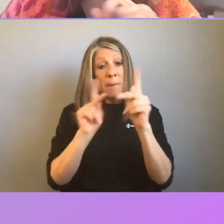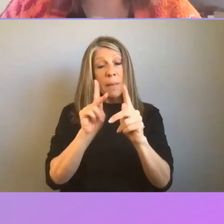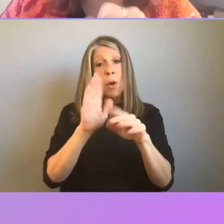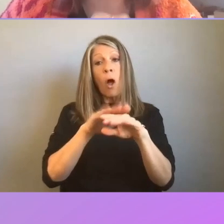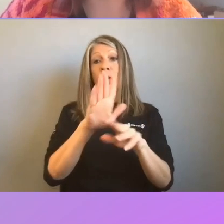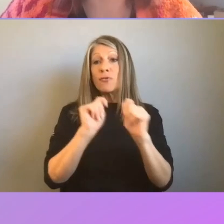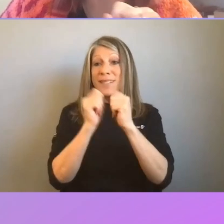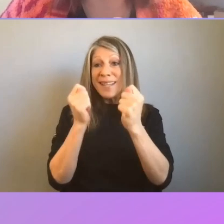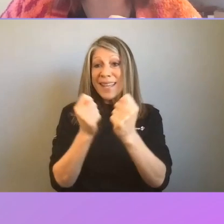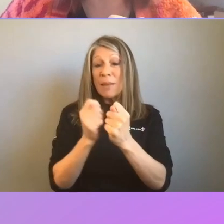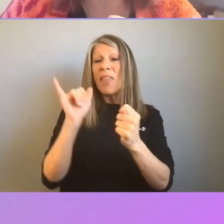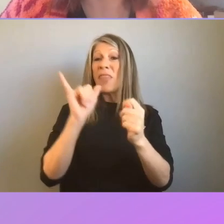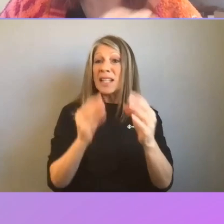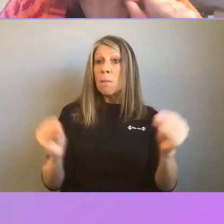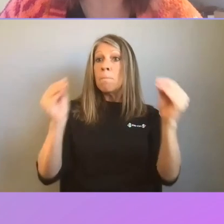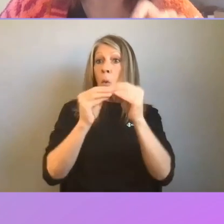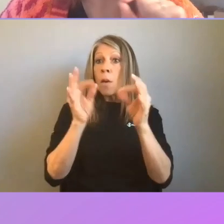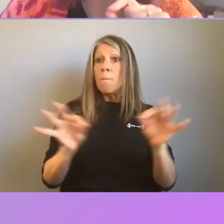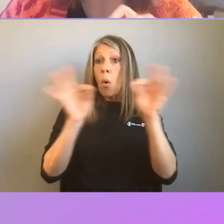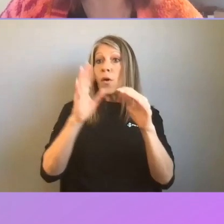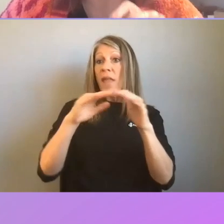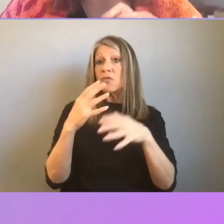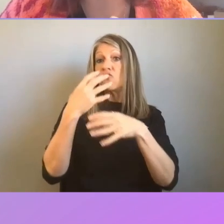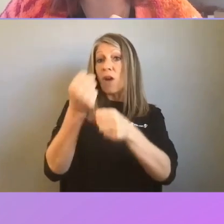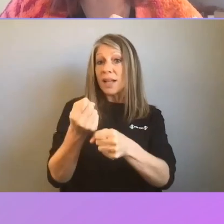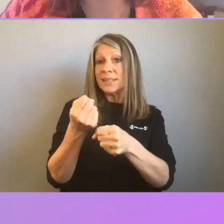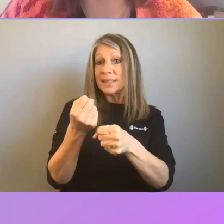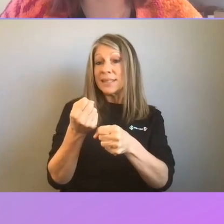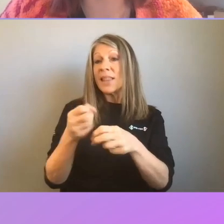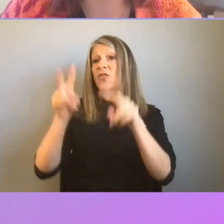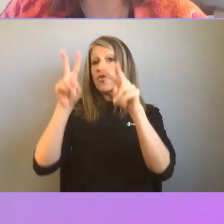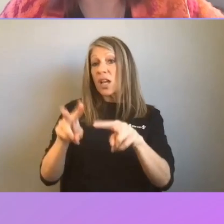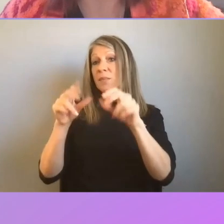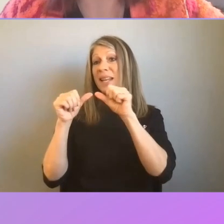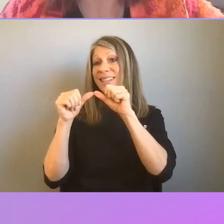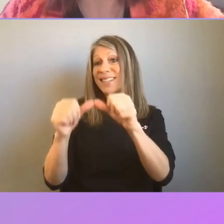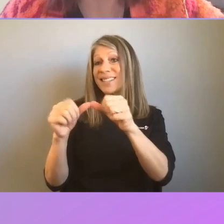that actually scored higher in trust than judgment and consistency combined.